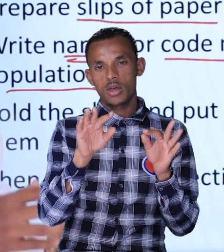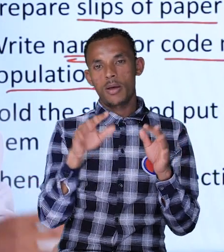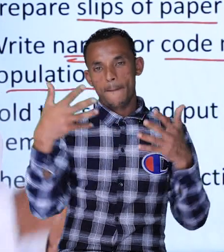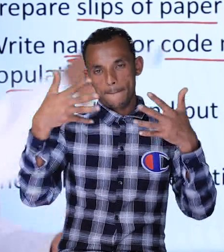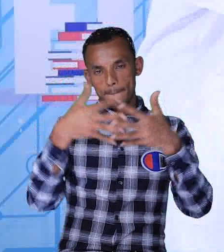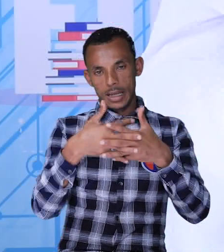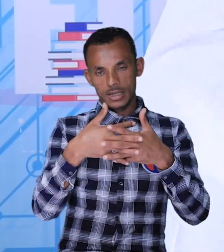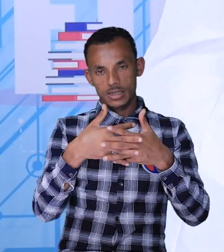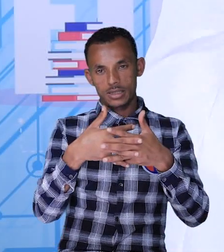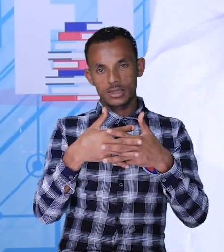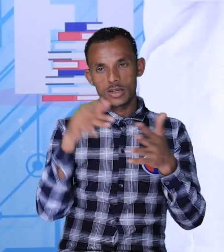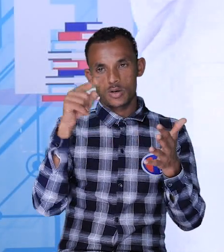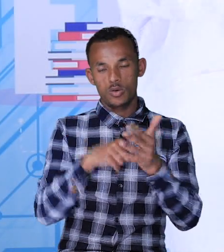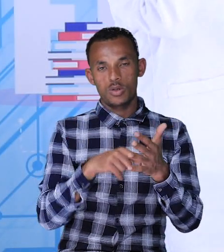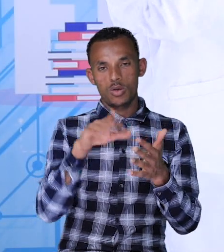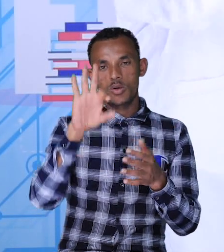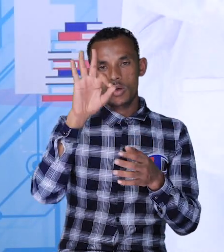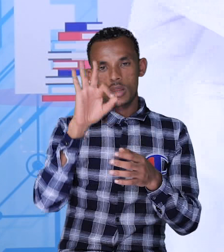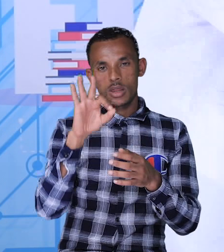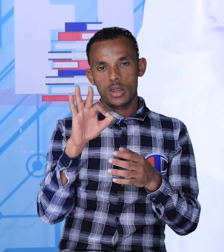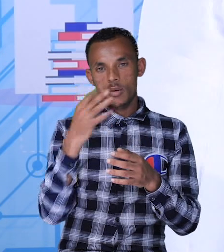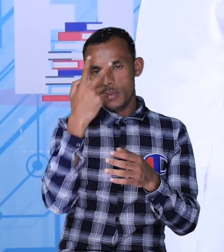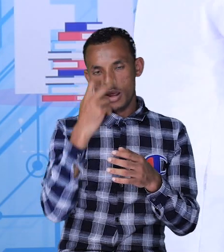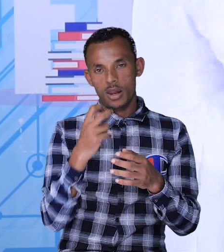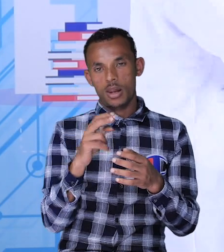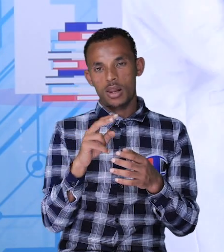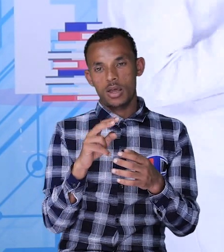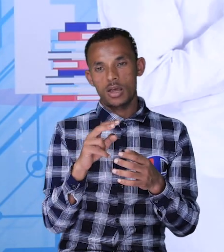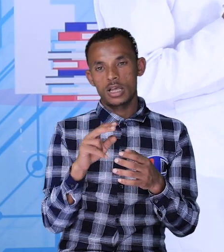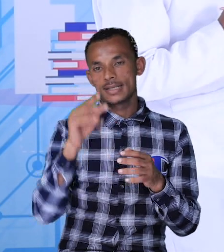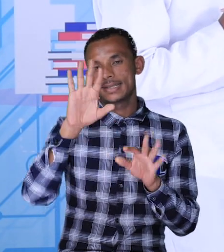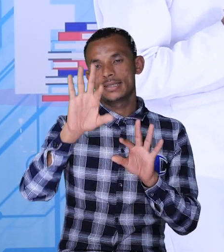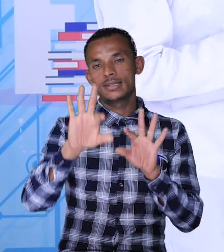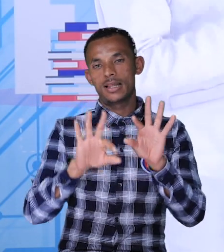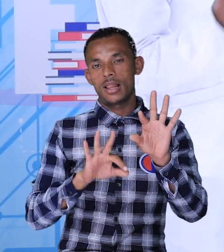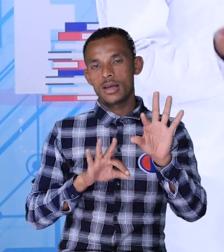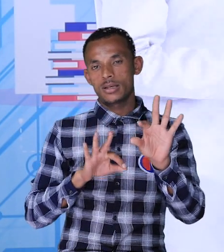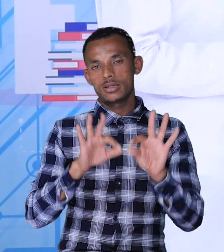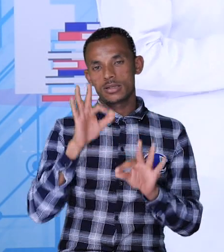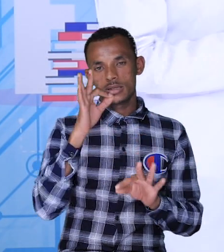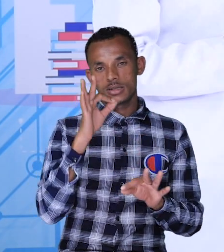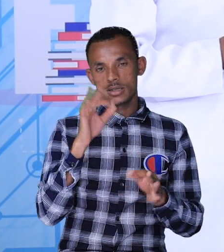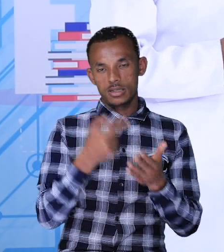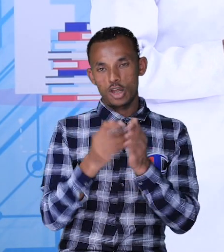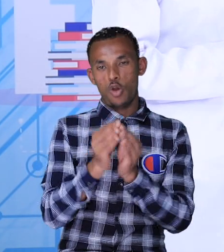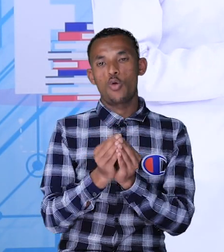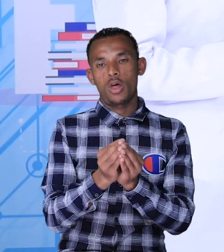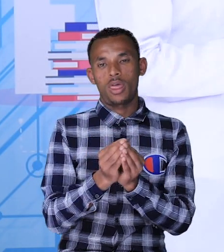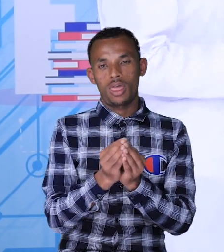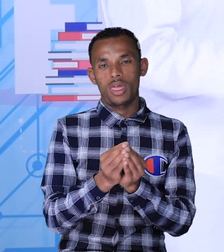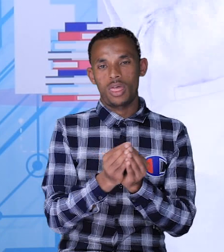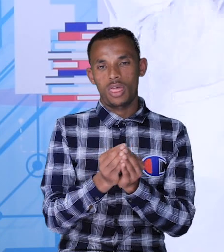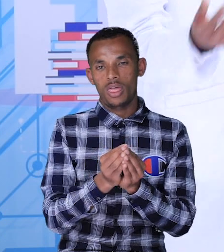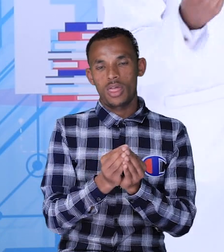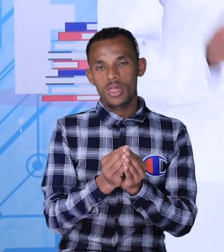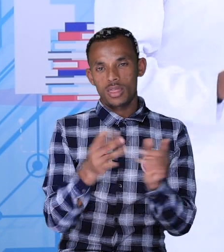them. After that, you'll apply blind selection. Blind selection. So this is what a lottery technique means. So in this